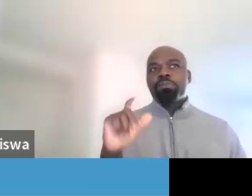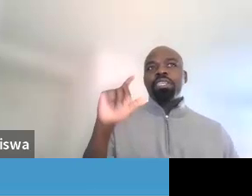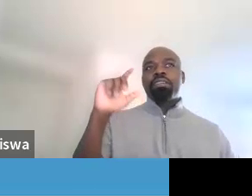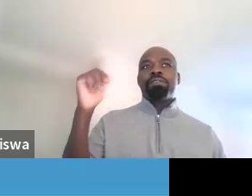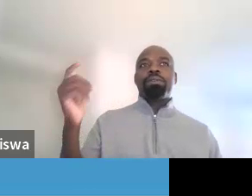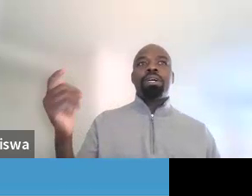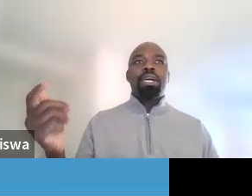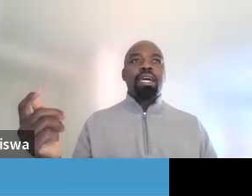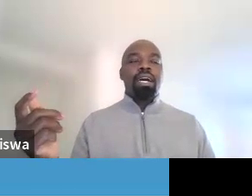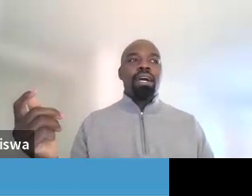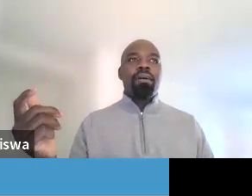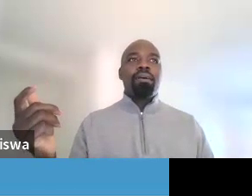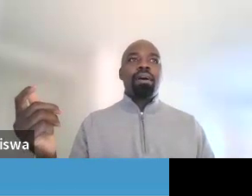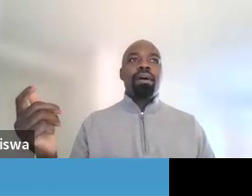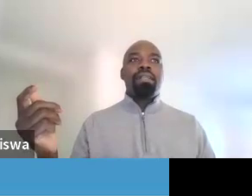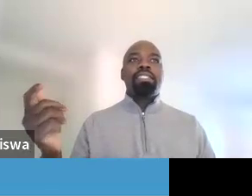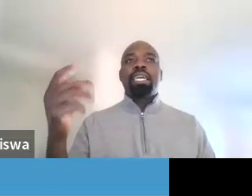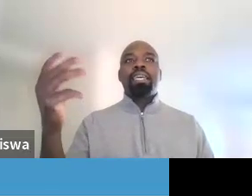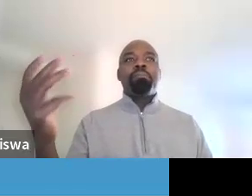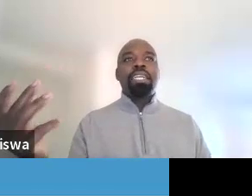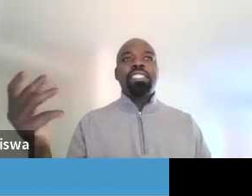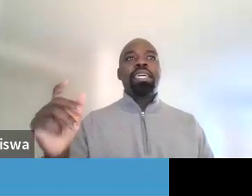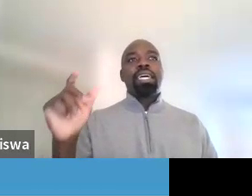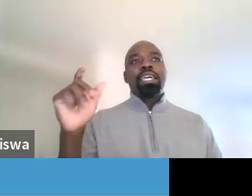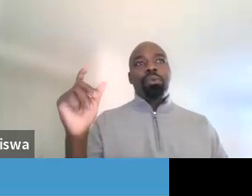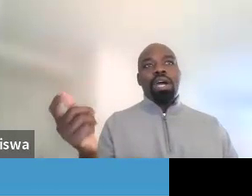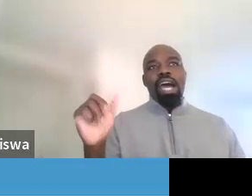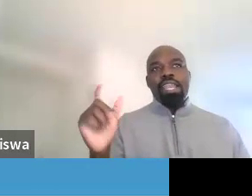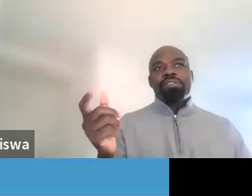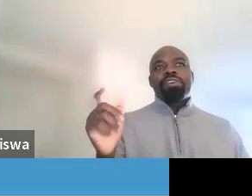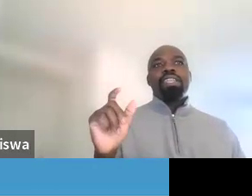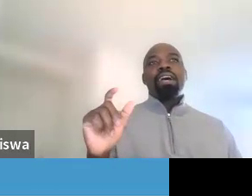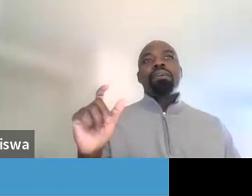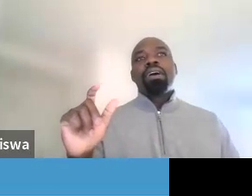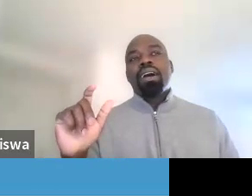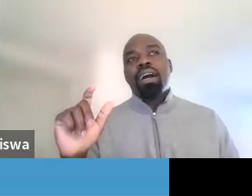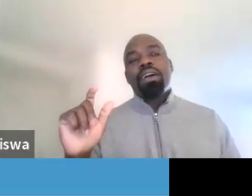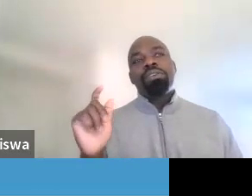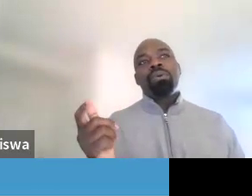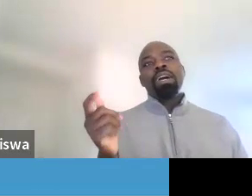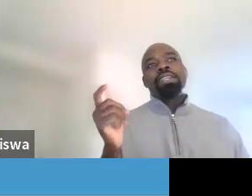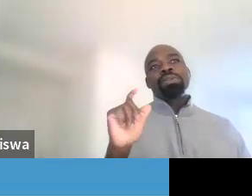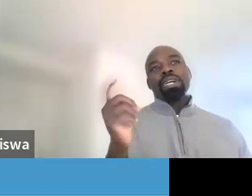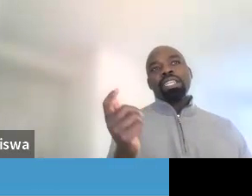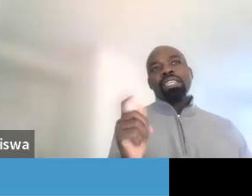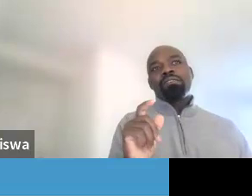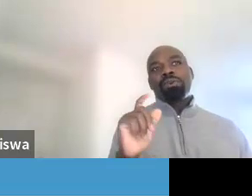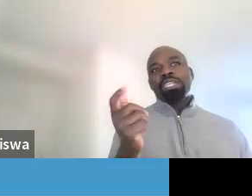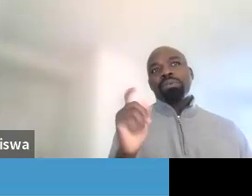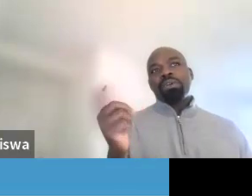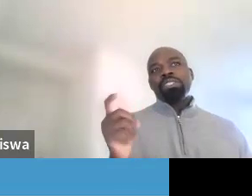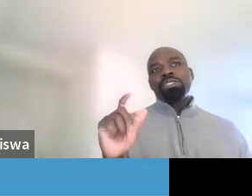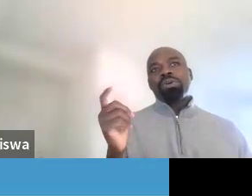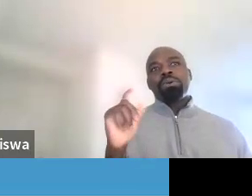sit on a committee for, let's say, budget. You want to understand that. You want to look at their